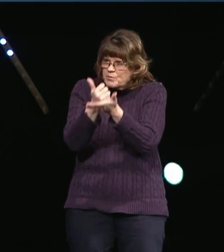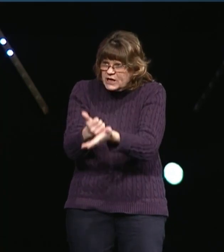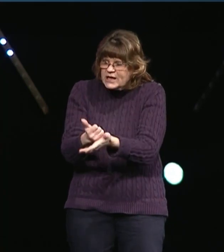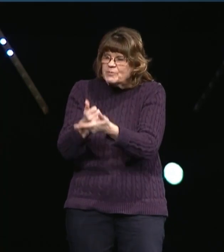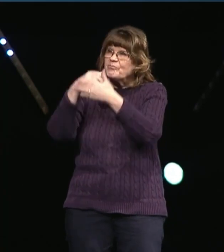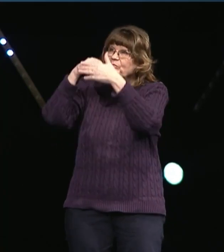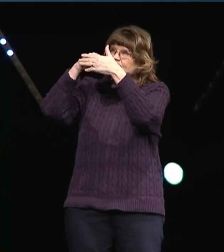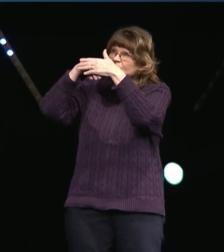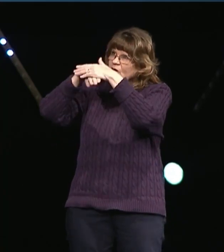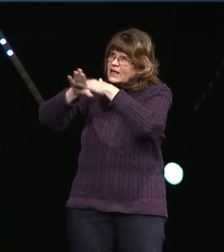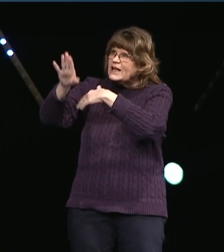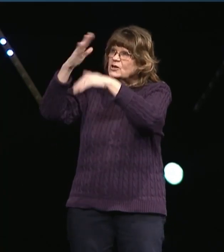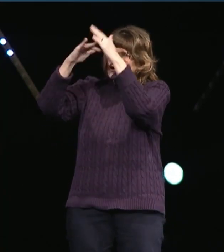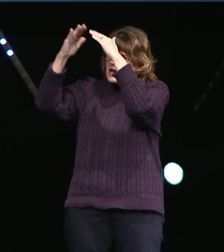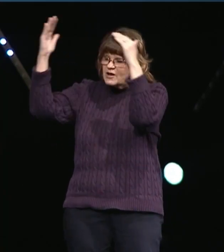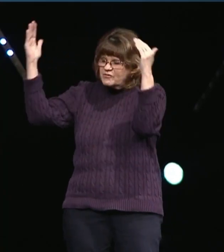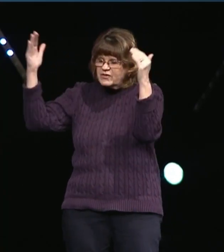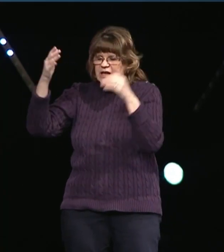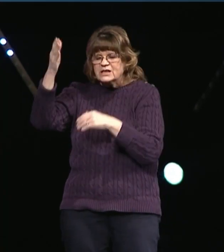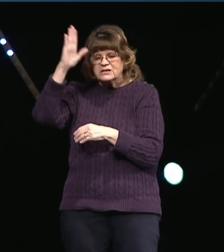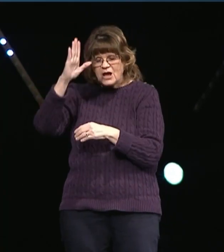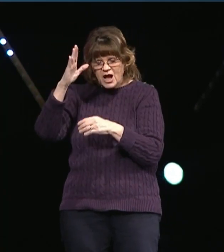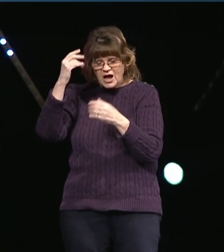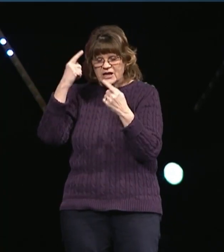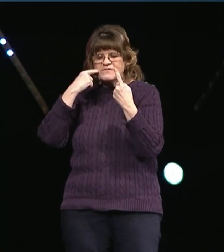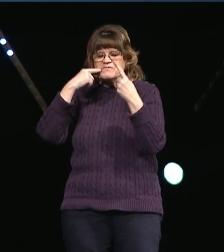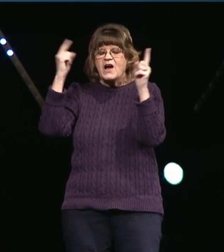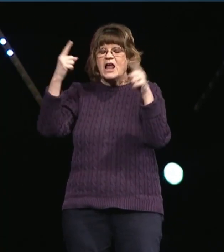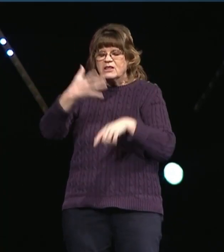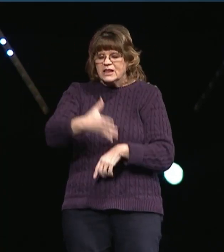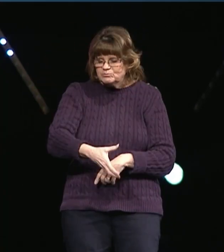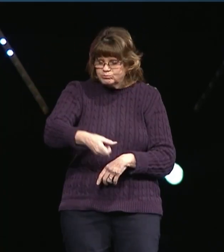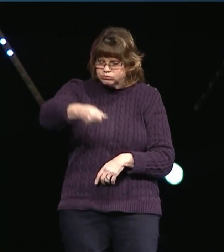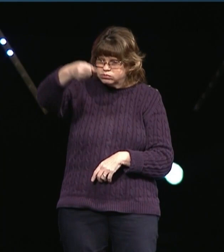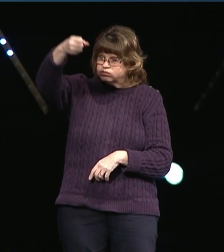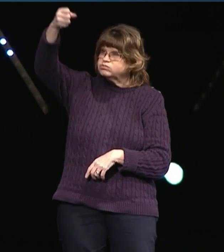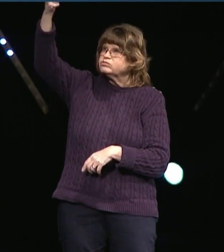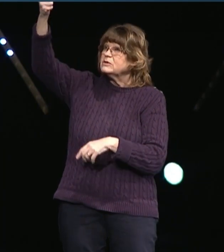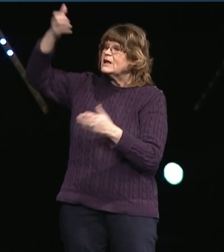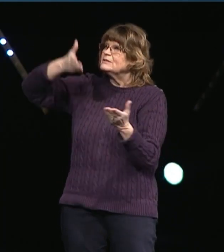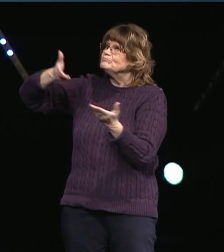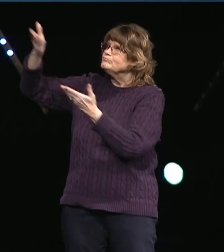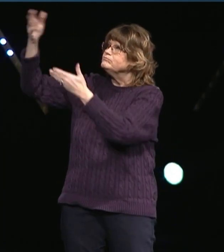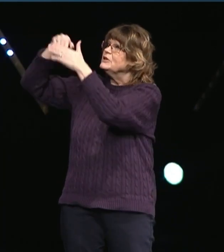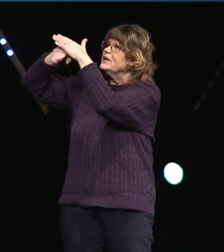heaven. And then God finally reached down and took Dennis by the hand and brought him home.